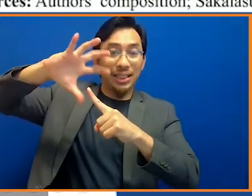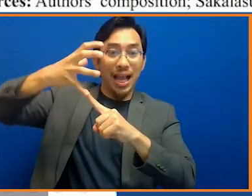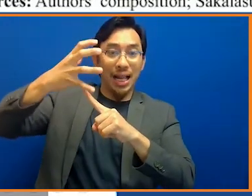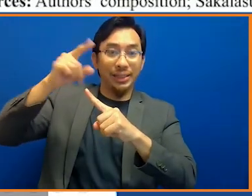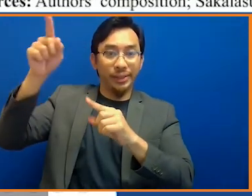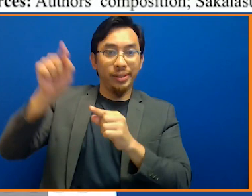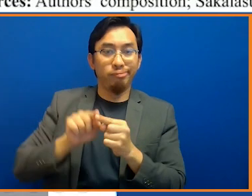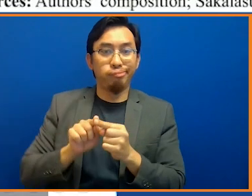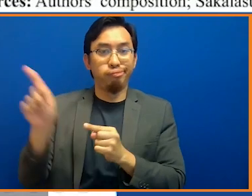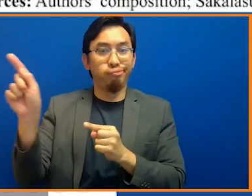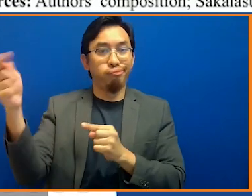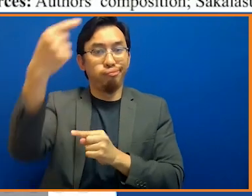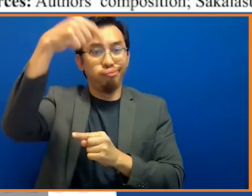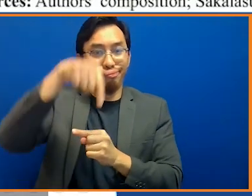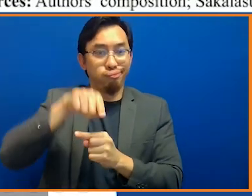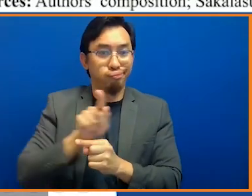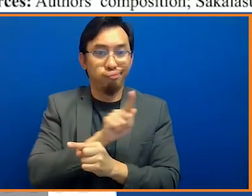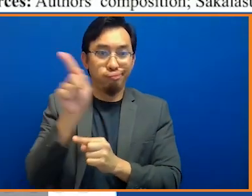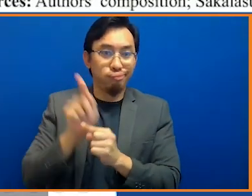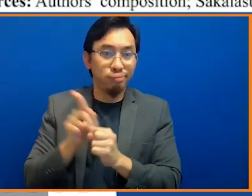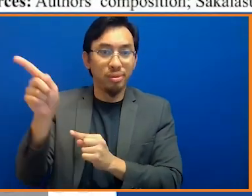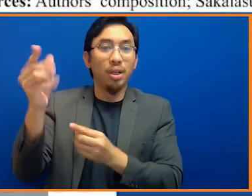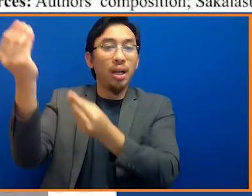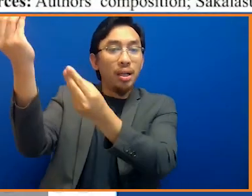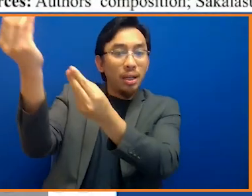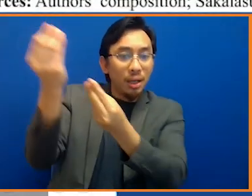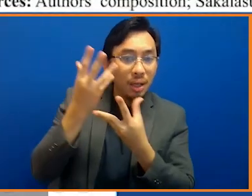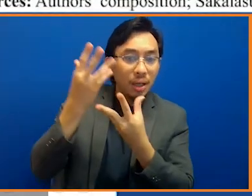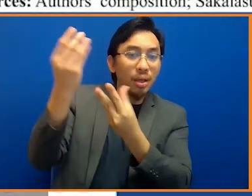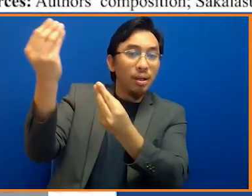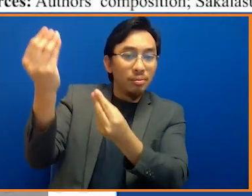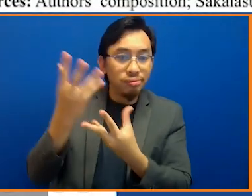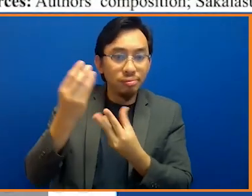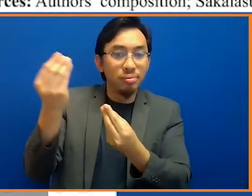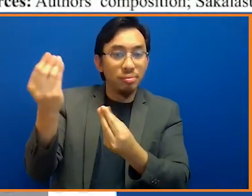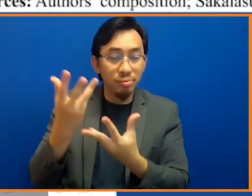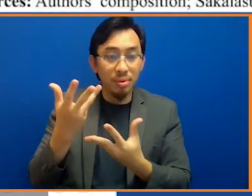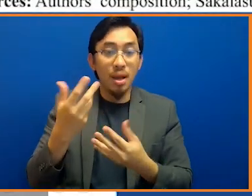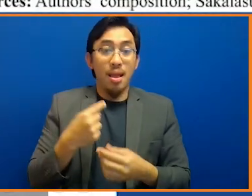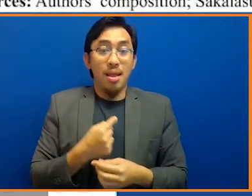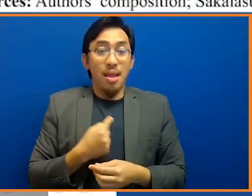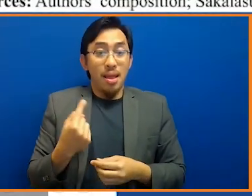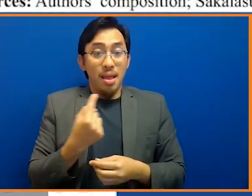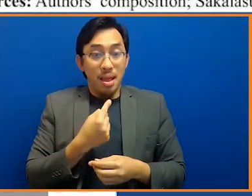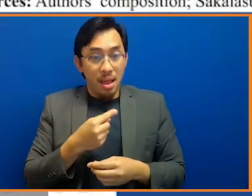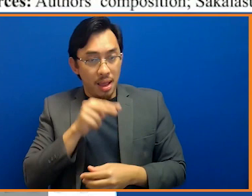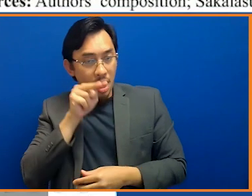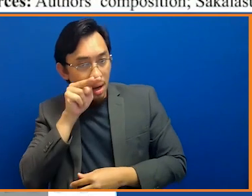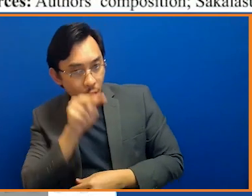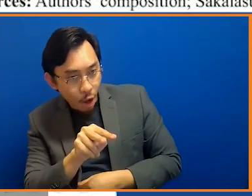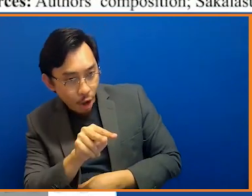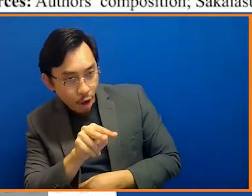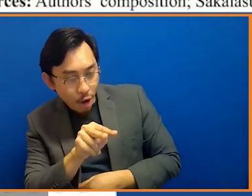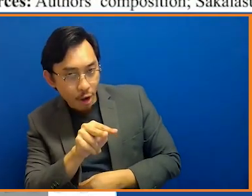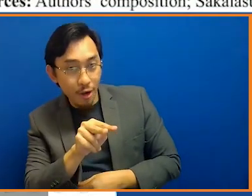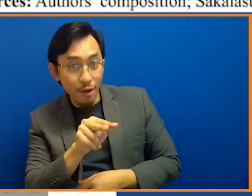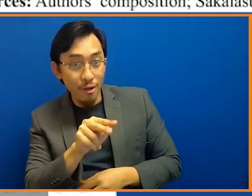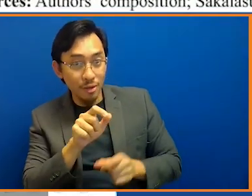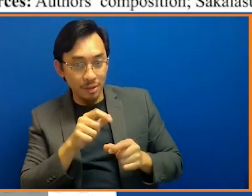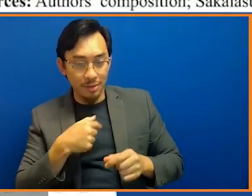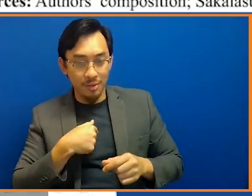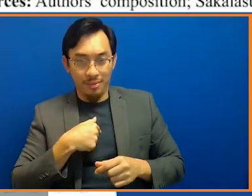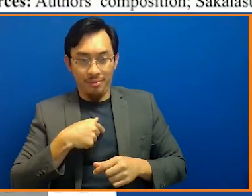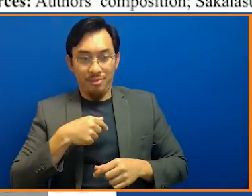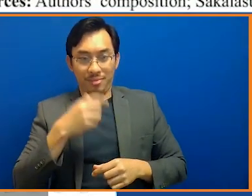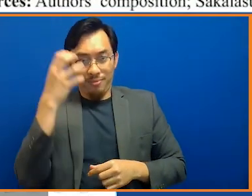and then delivered to the land station over here, and then read and analyzed